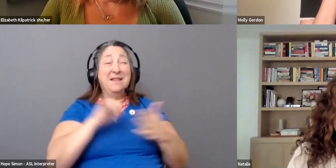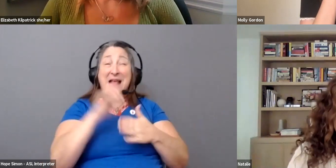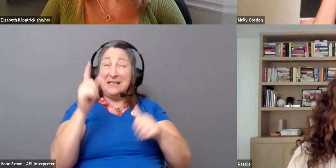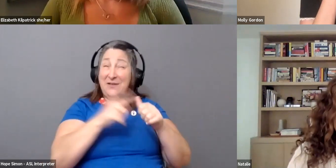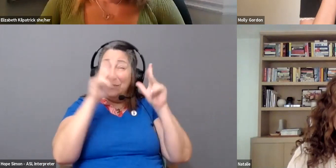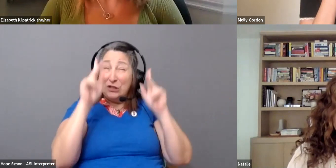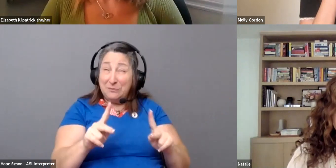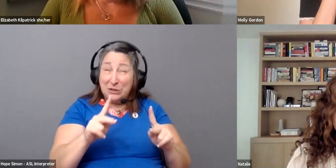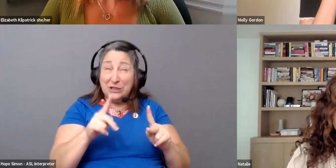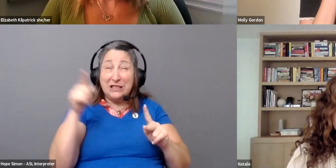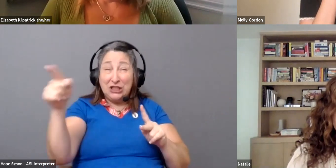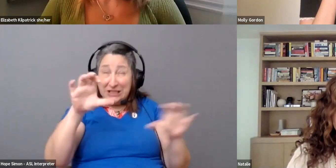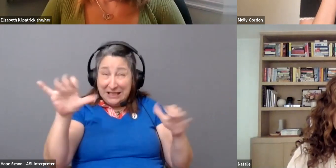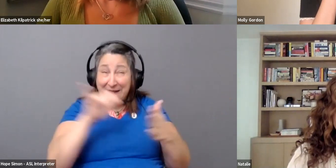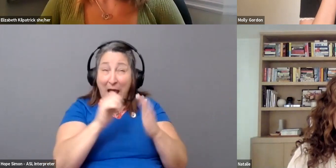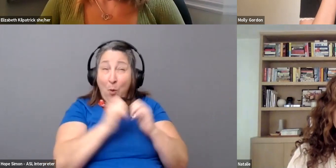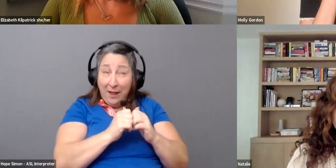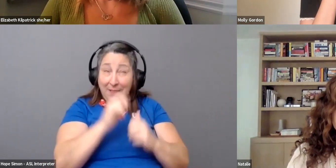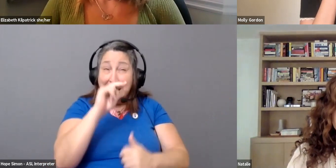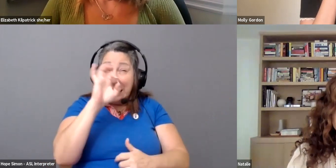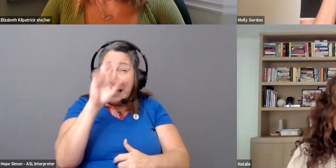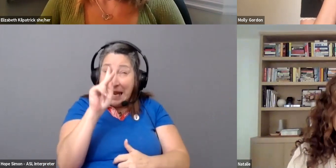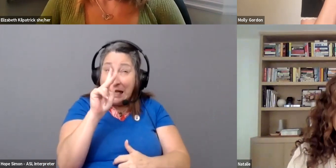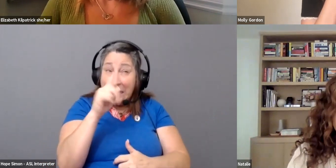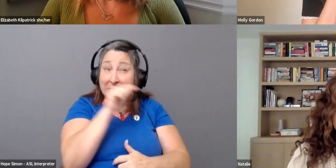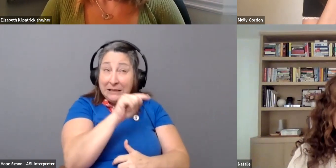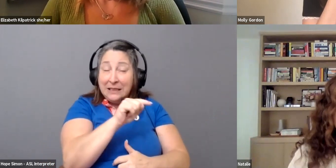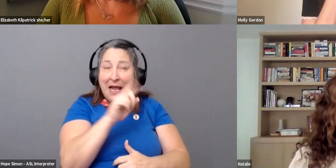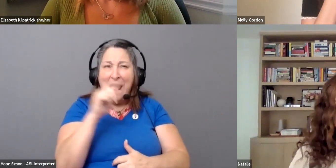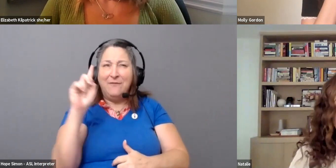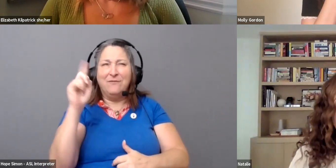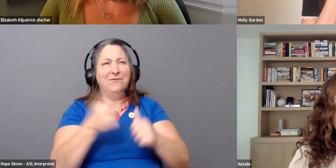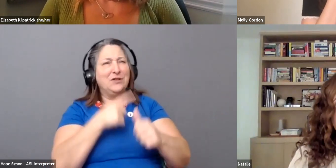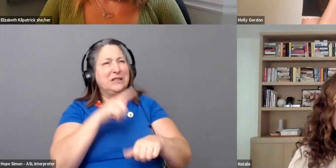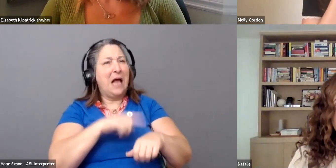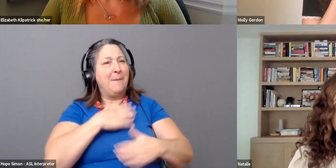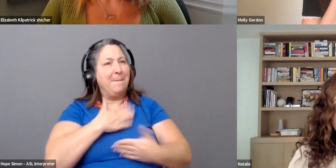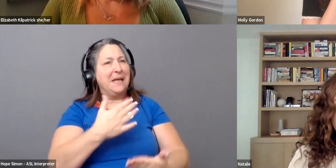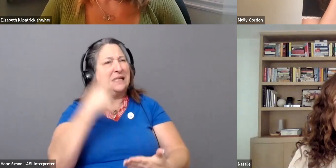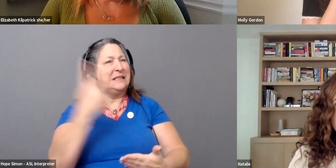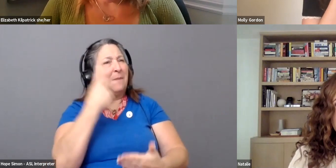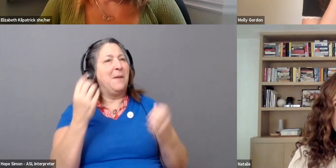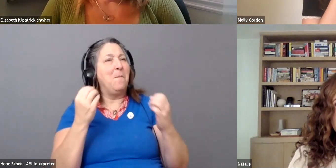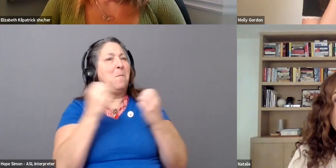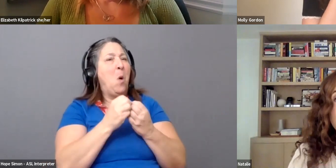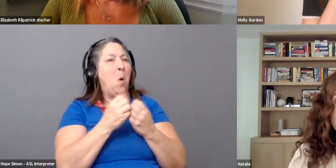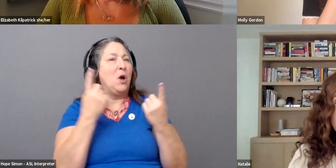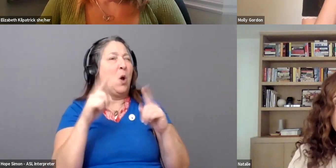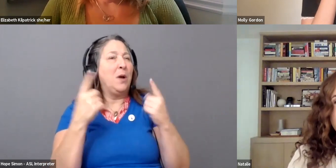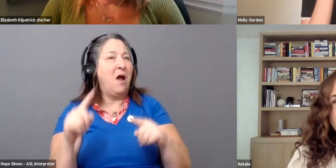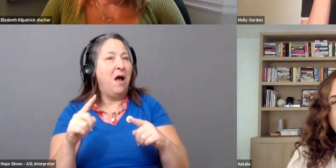done that with, and that she's ever, admitted to that there's something bigger going on than just this